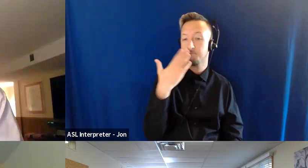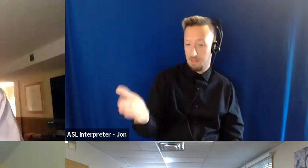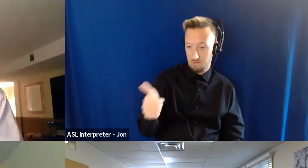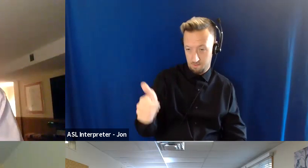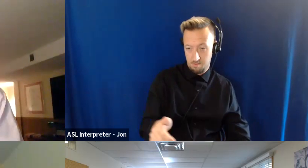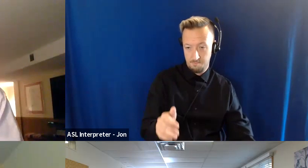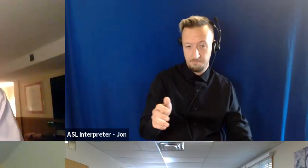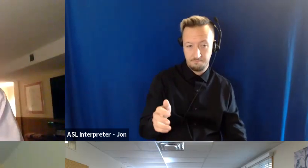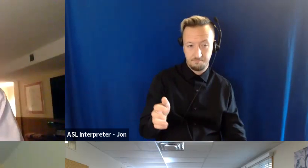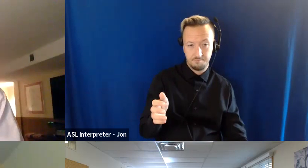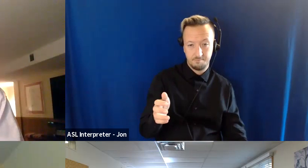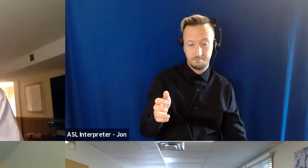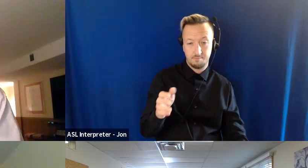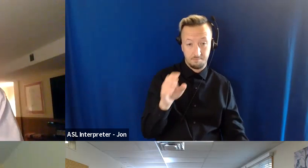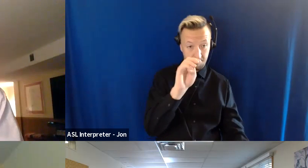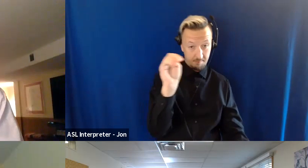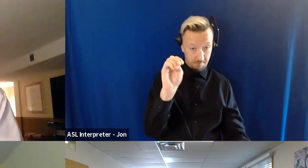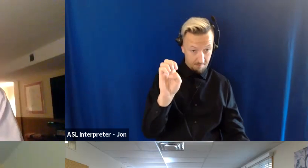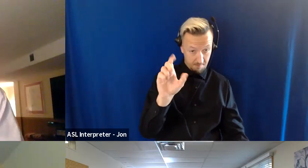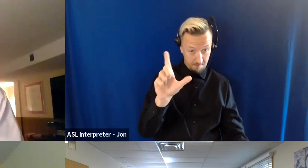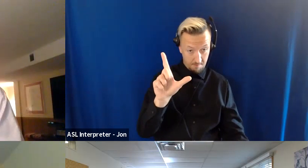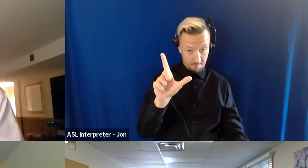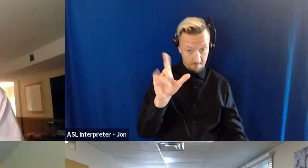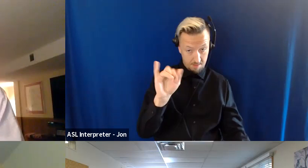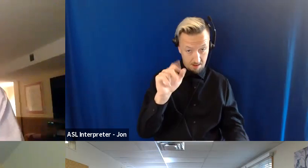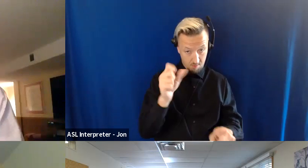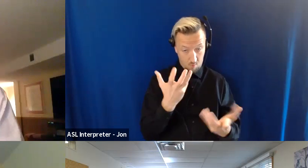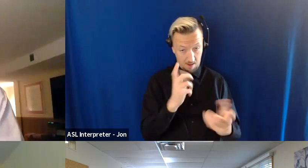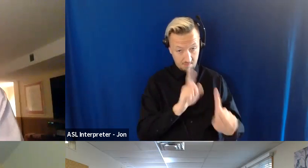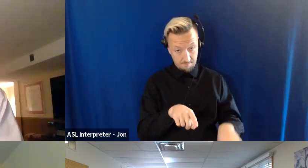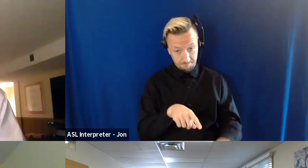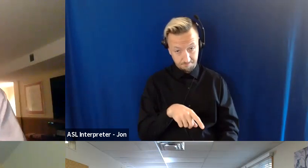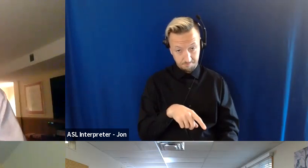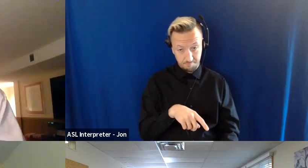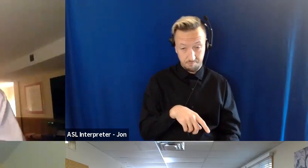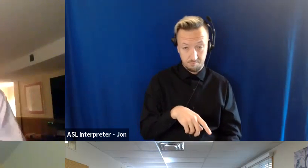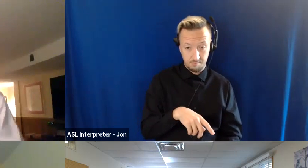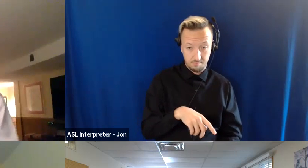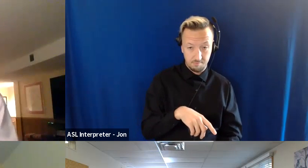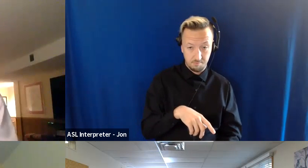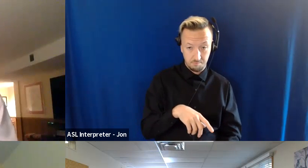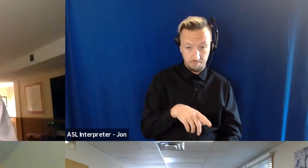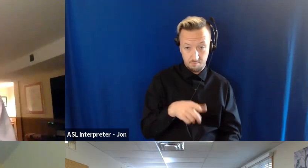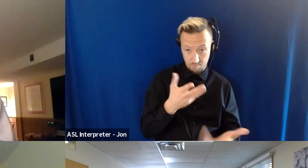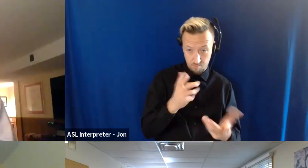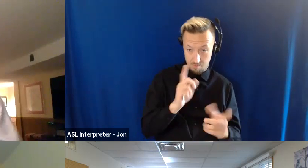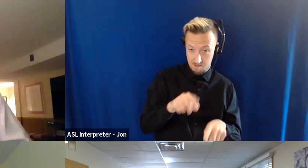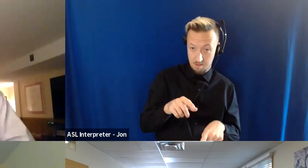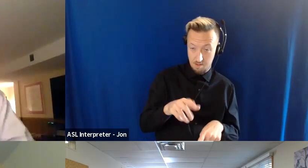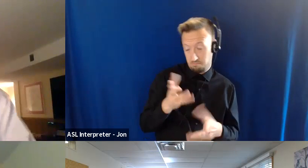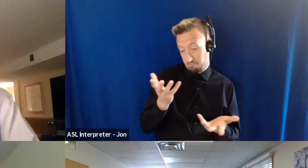So do the millennials want to respond to that comment? Do it as a team. Sure.